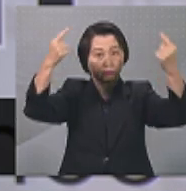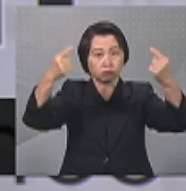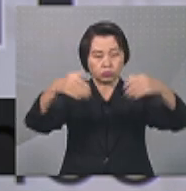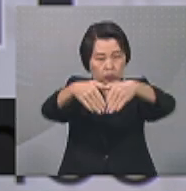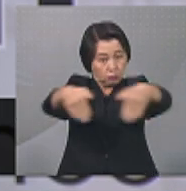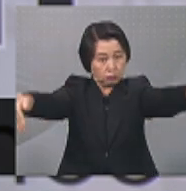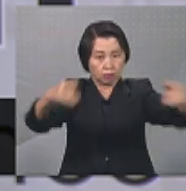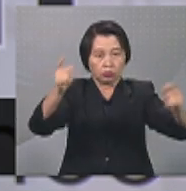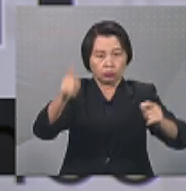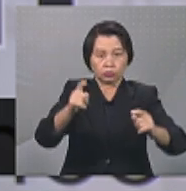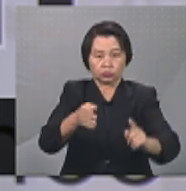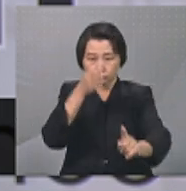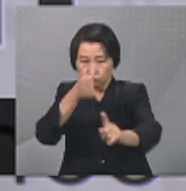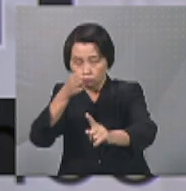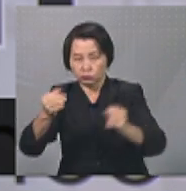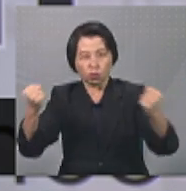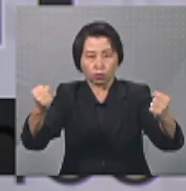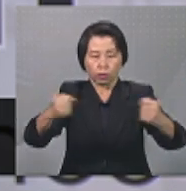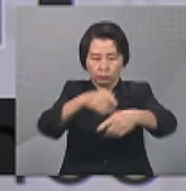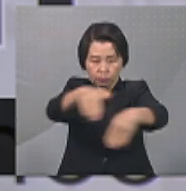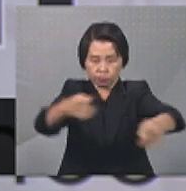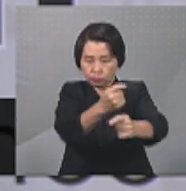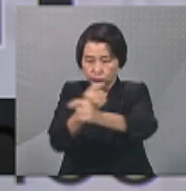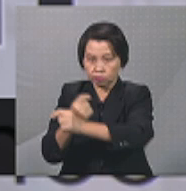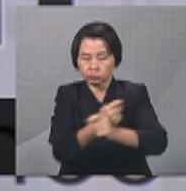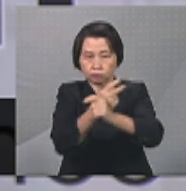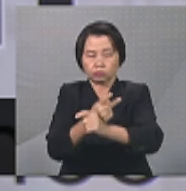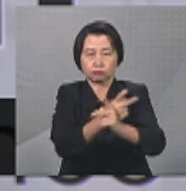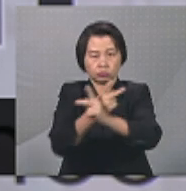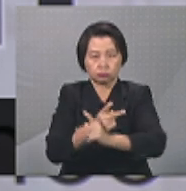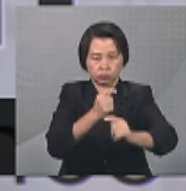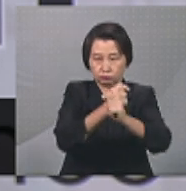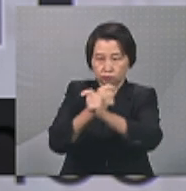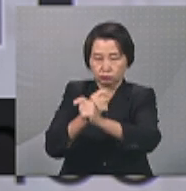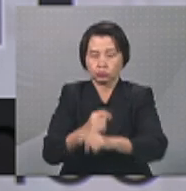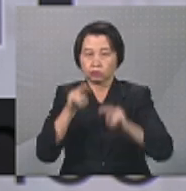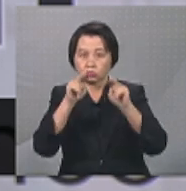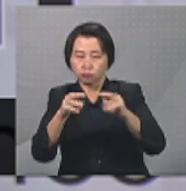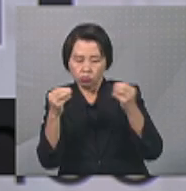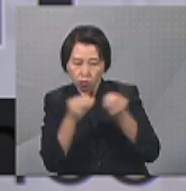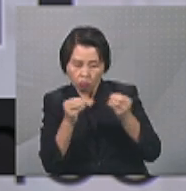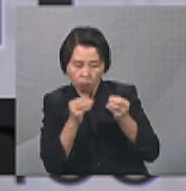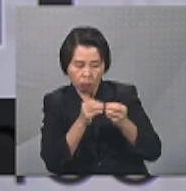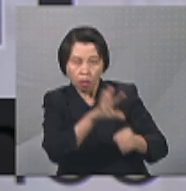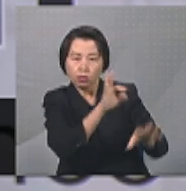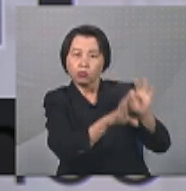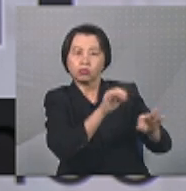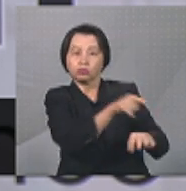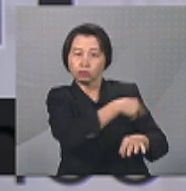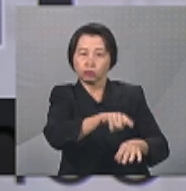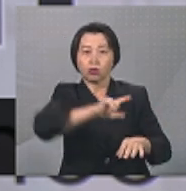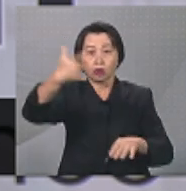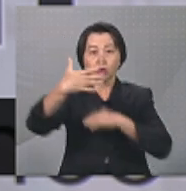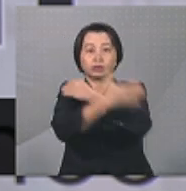control. We need to tighten border control, especially when we look into more cases being identified in other